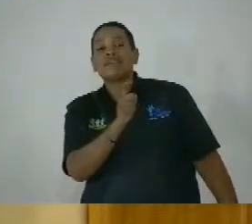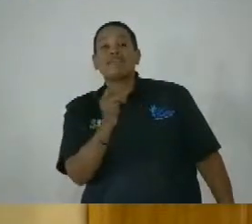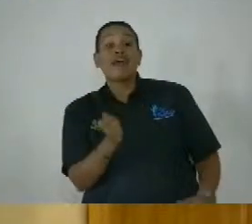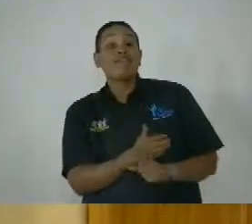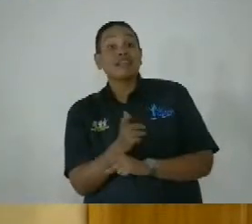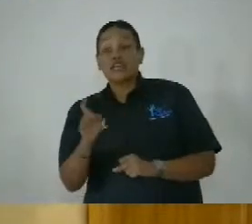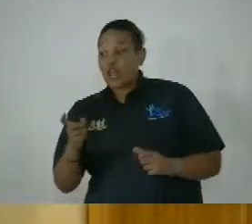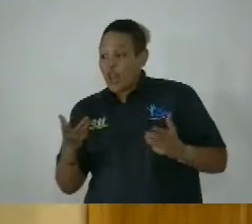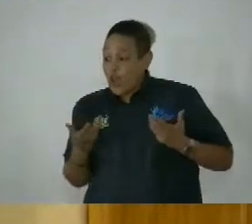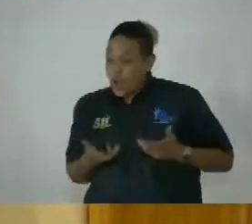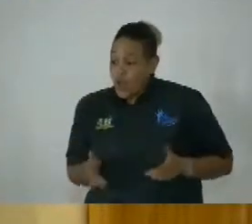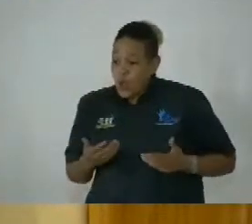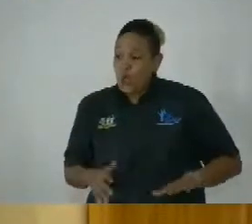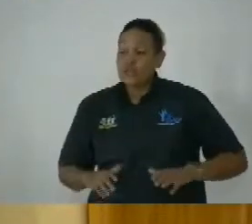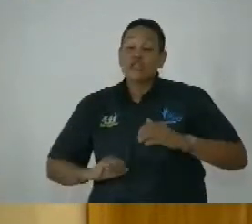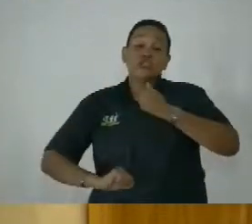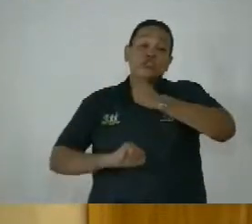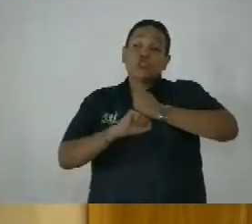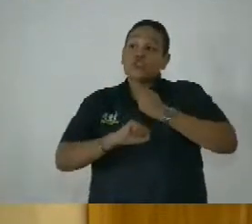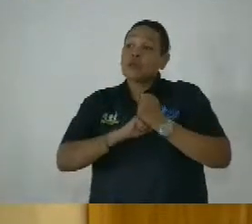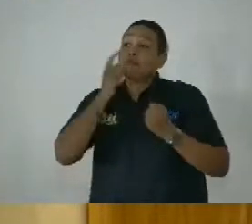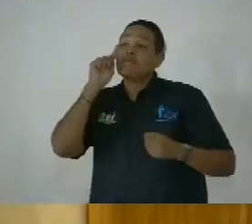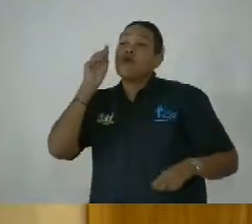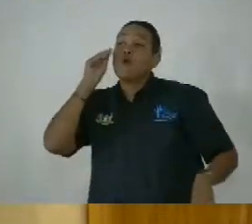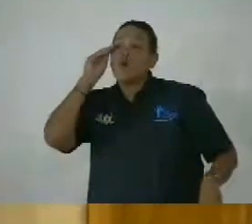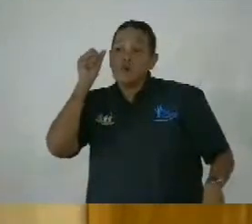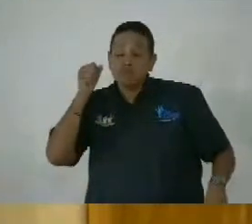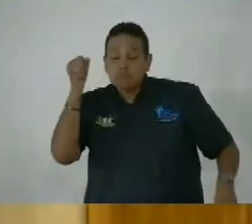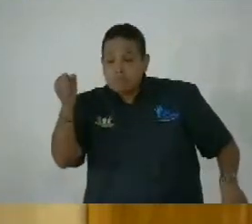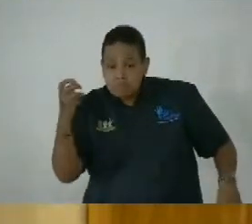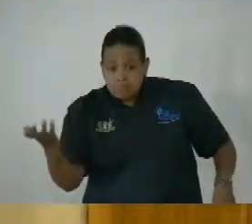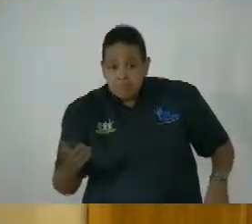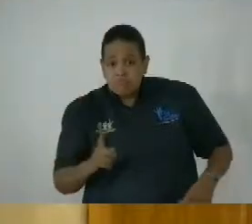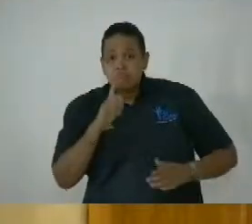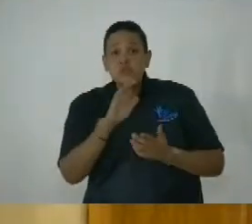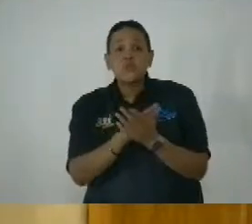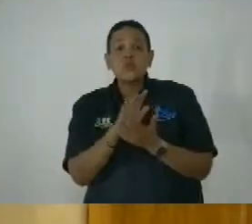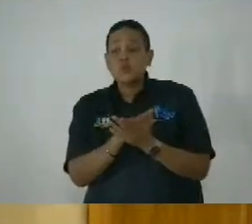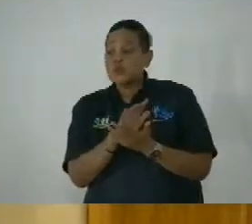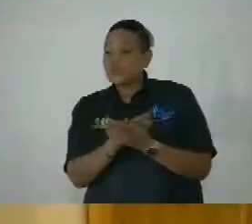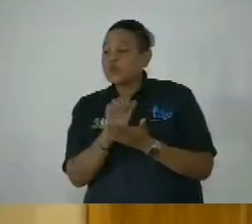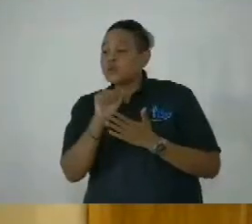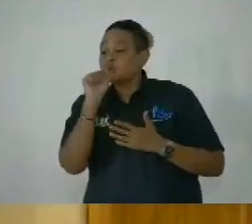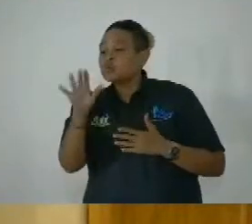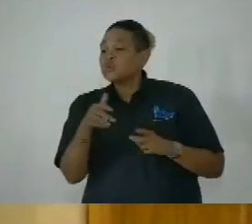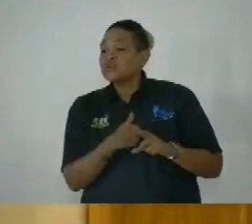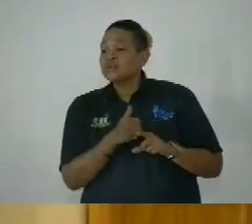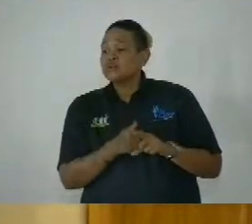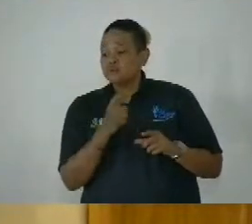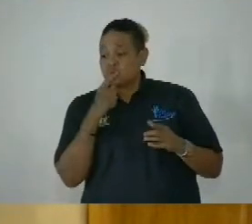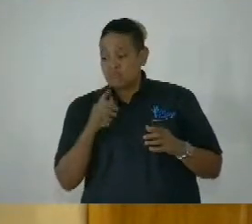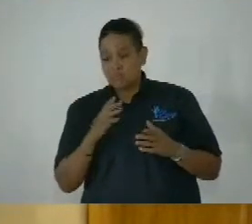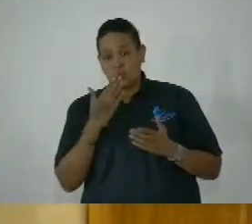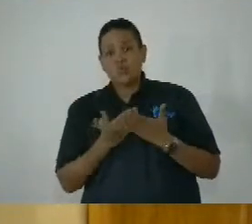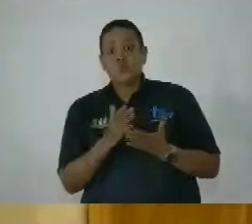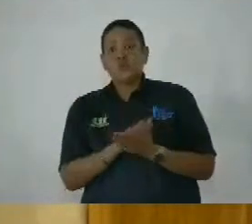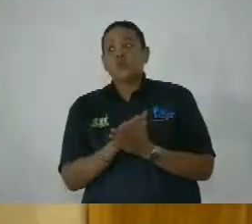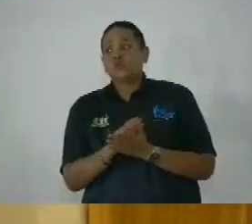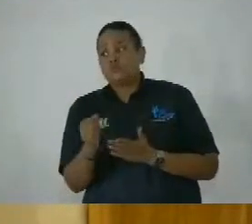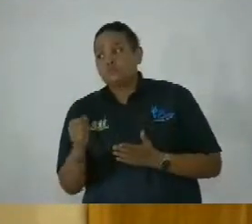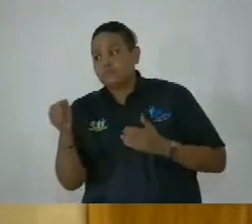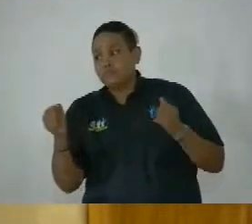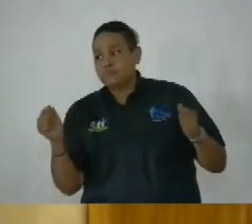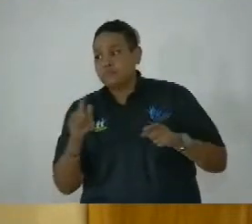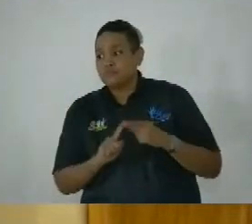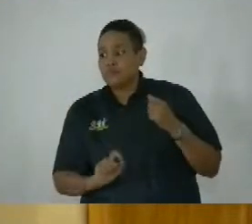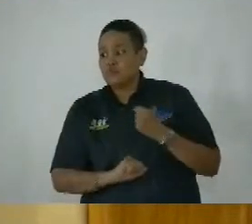clothing, support for home, schools. We've sent him to private schools, but the